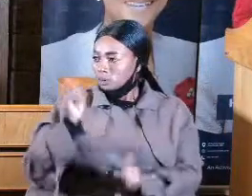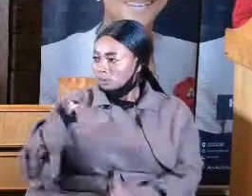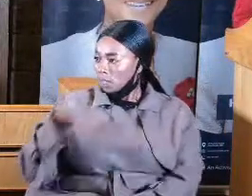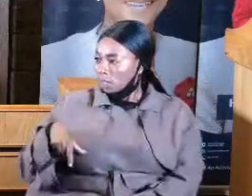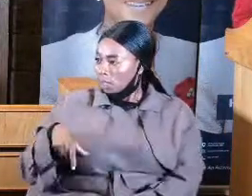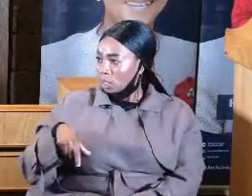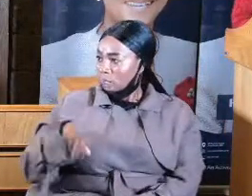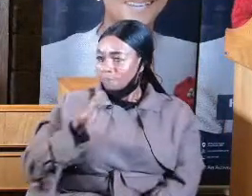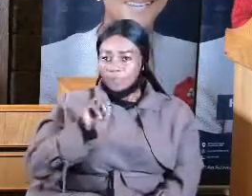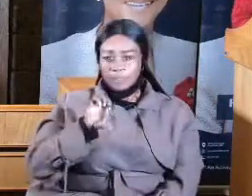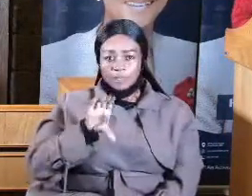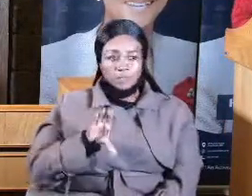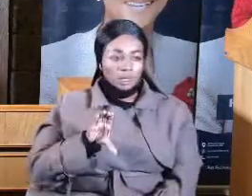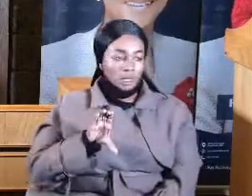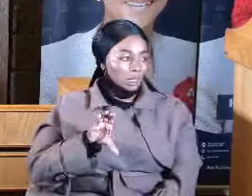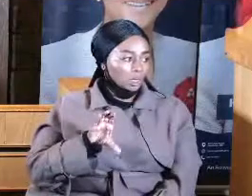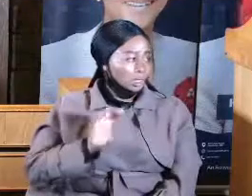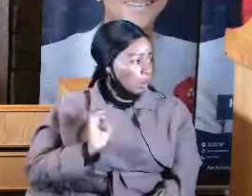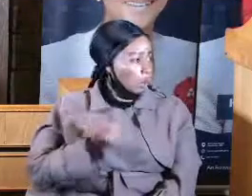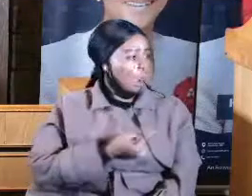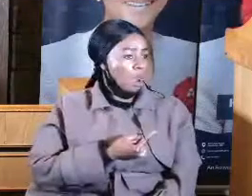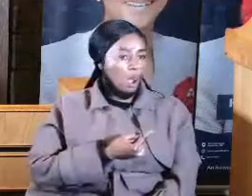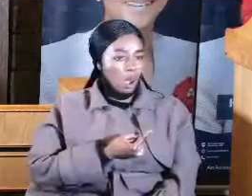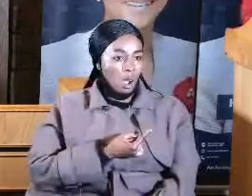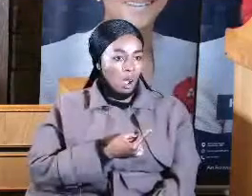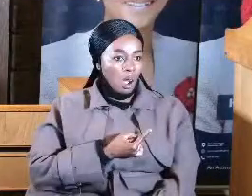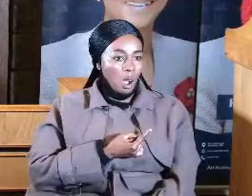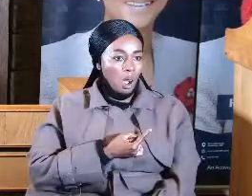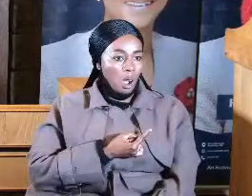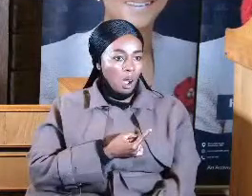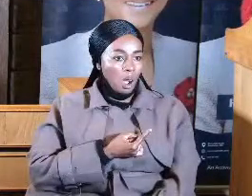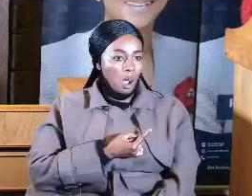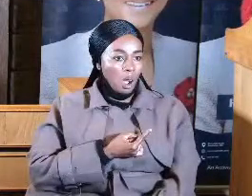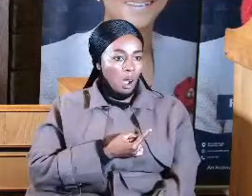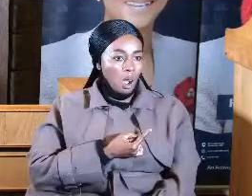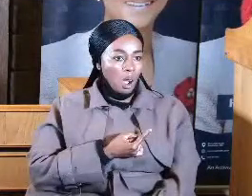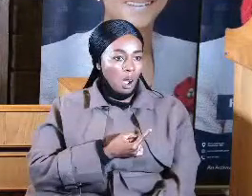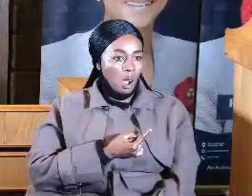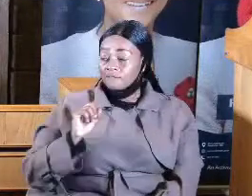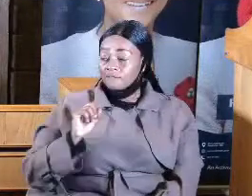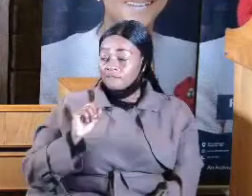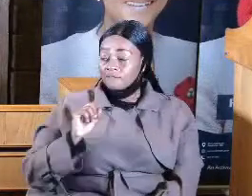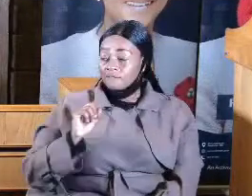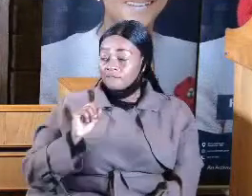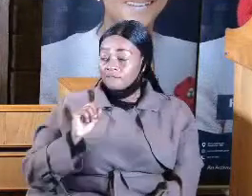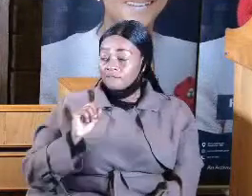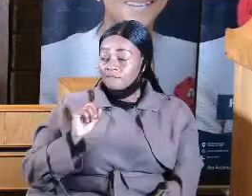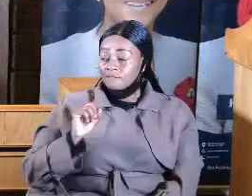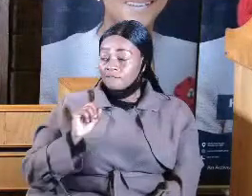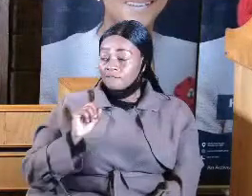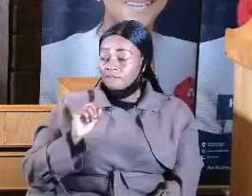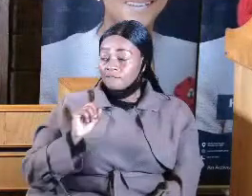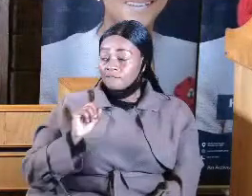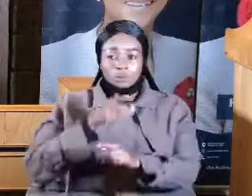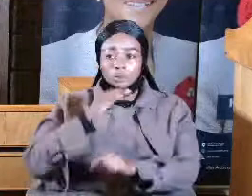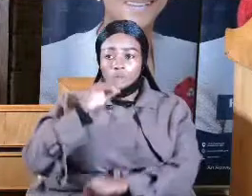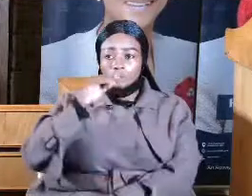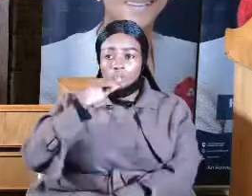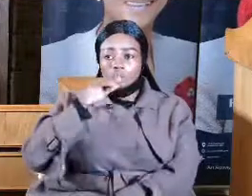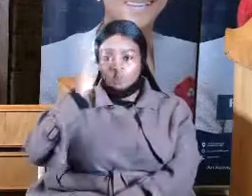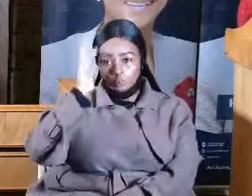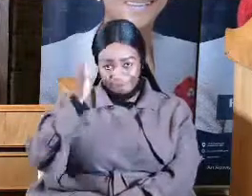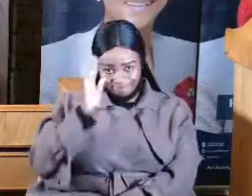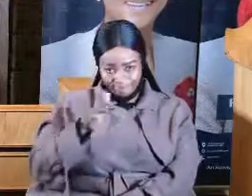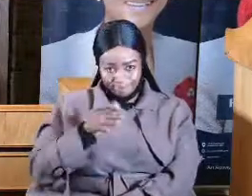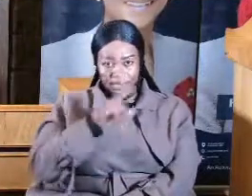MEC, and everyone that is in this room today. First and foremost, I want to greet you all in the name of our Lord and Savior